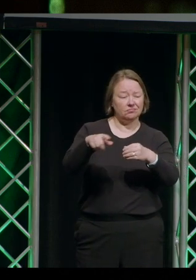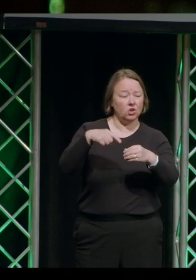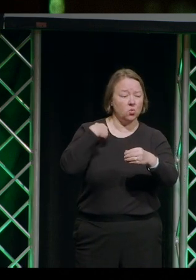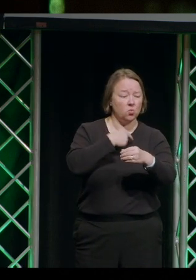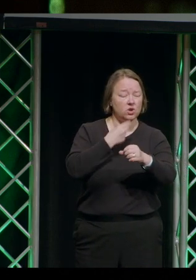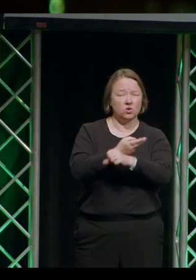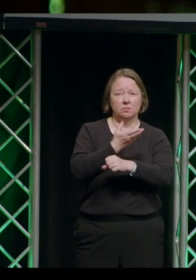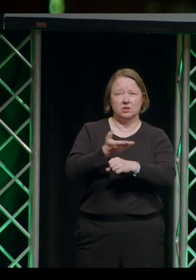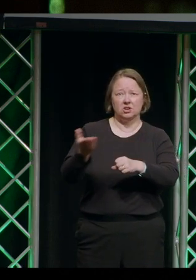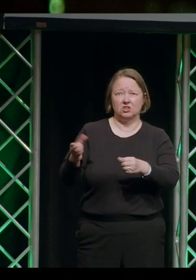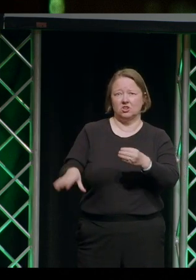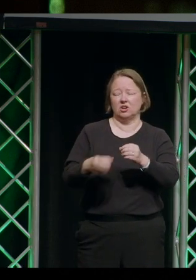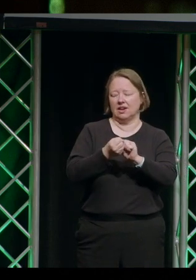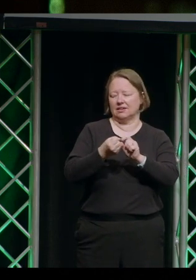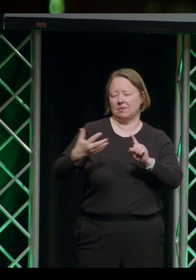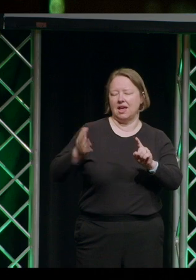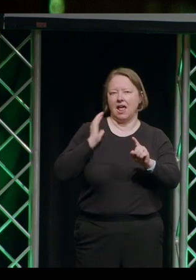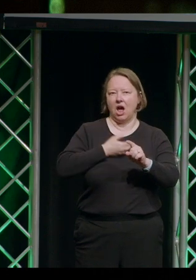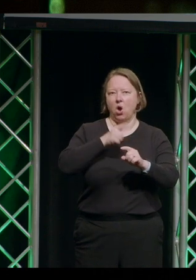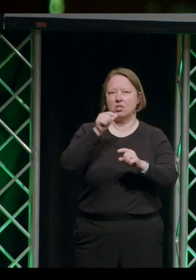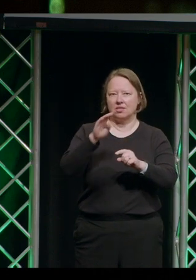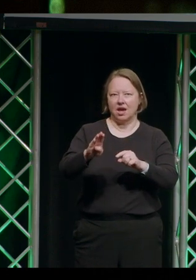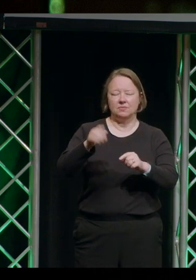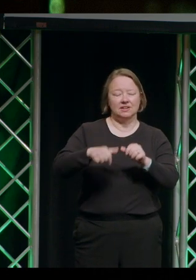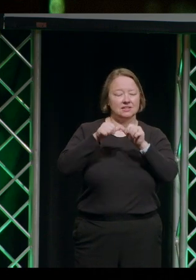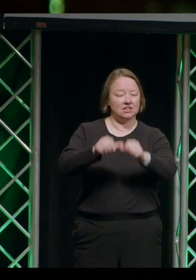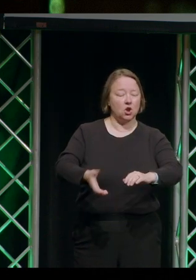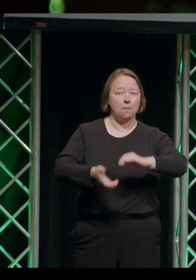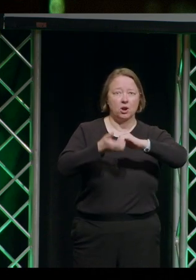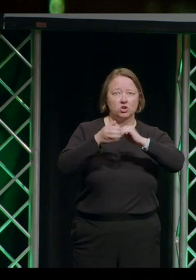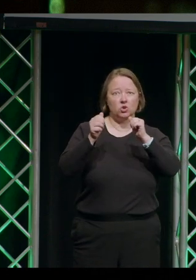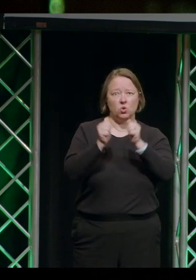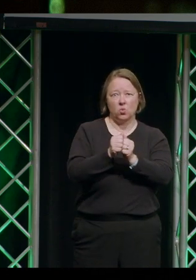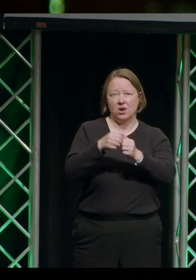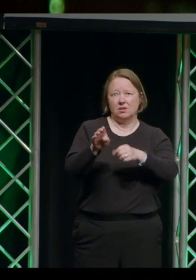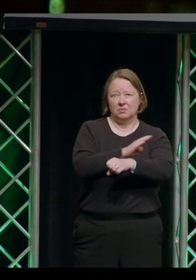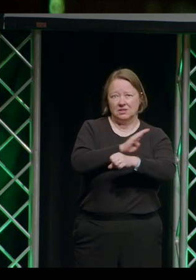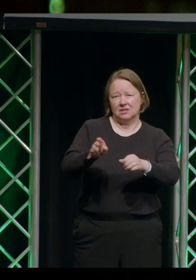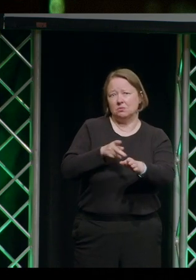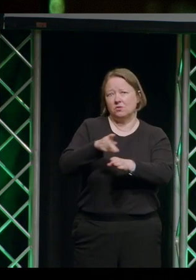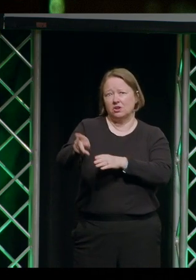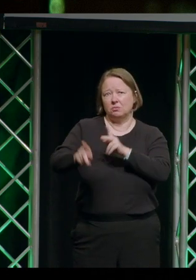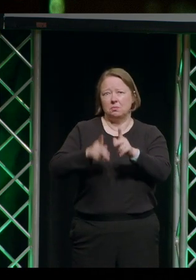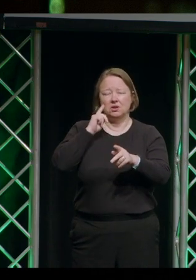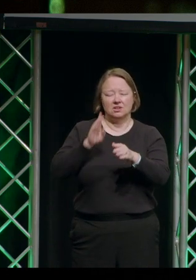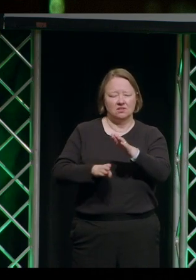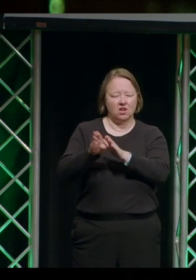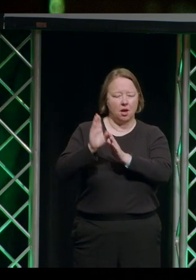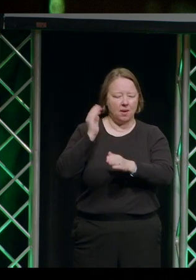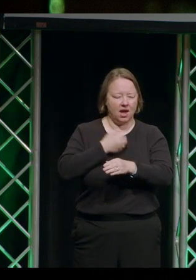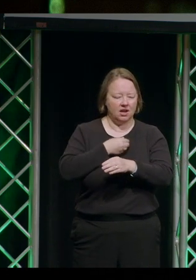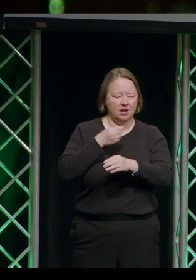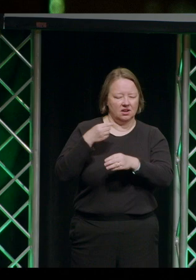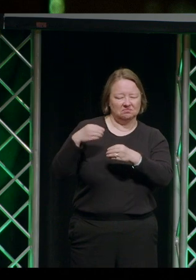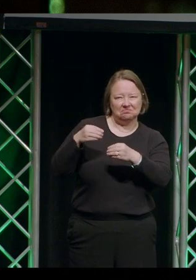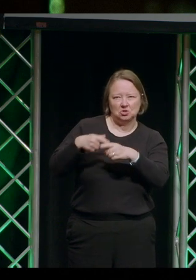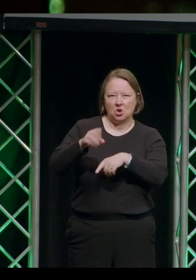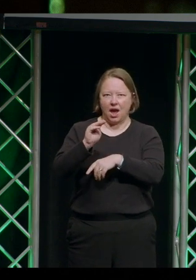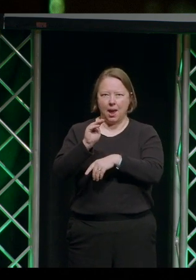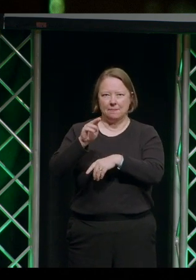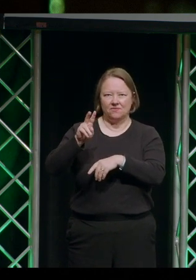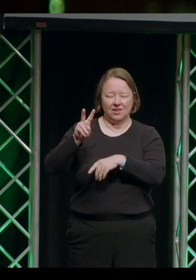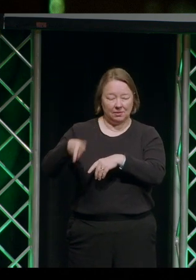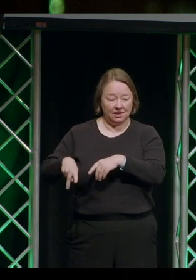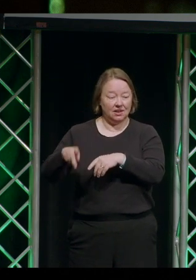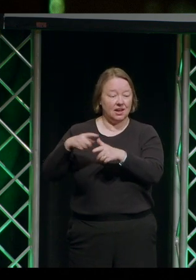expand our lab and production capacity, continuing our partnerships with industrial professionals to develop our MVP, increasing